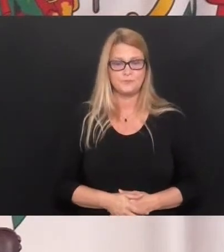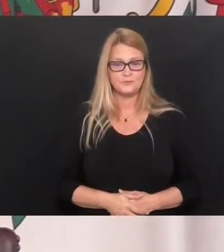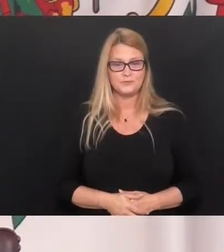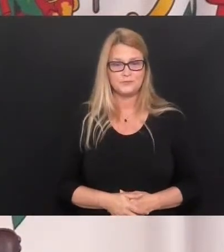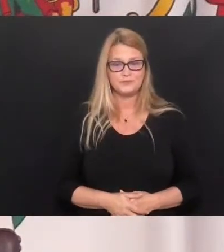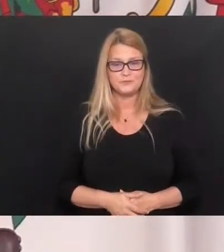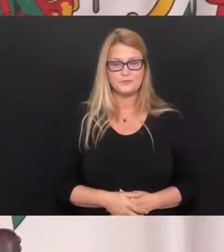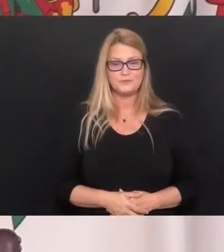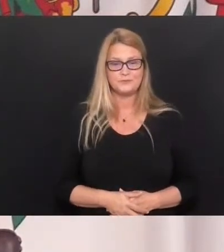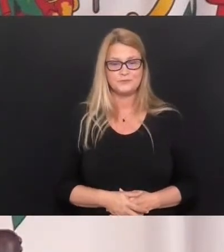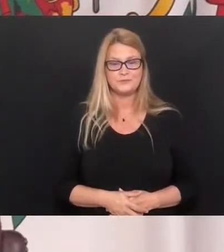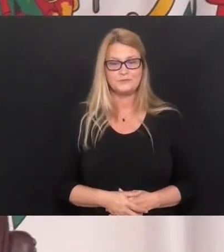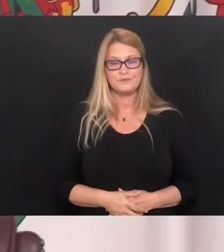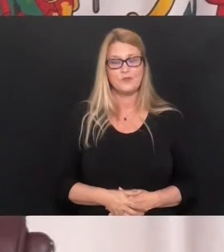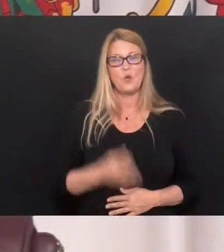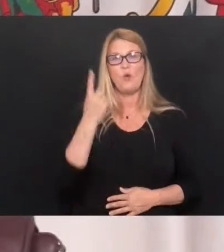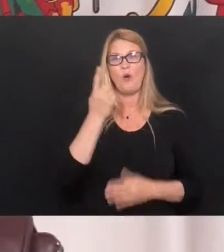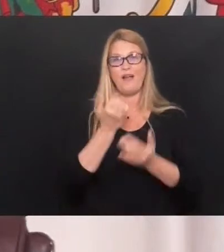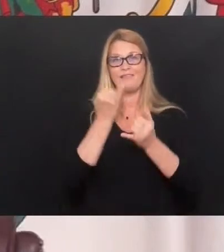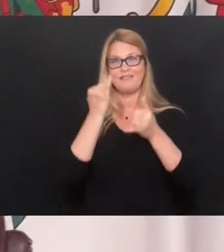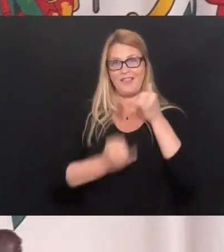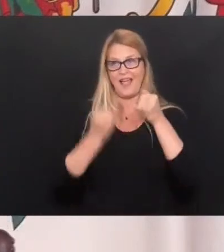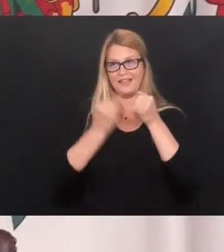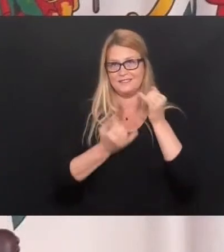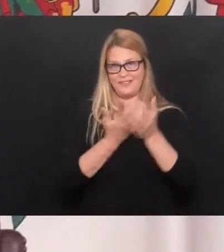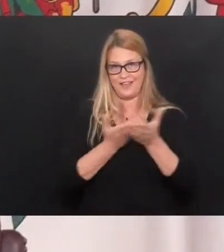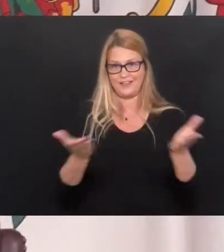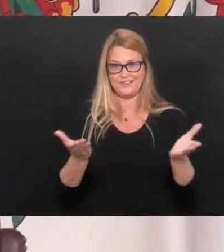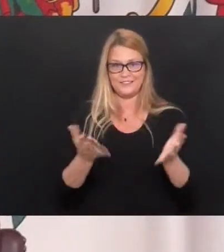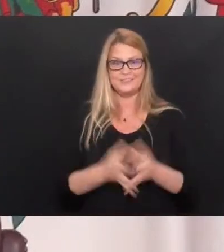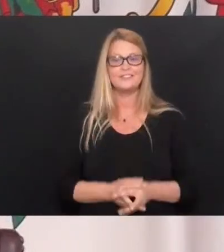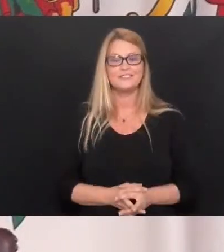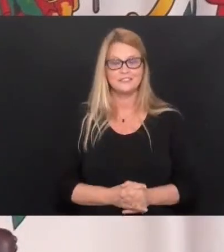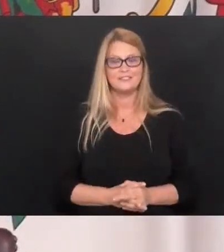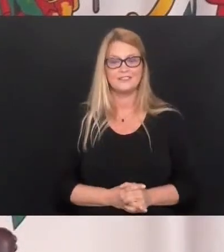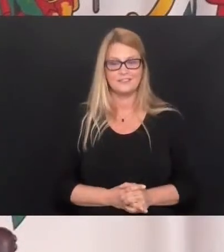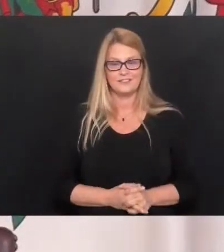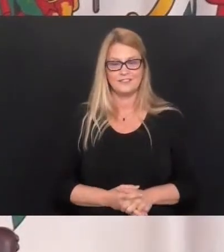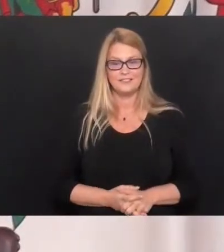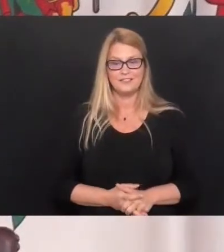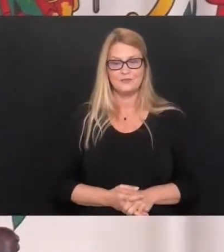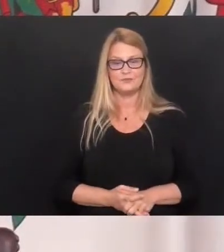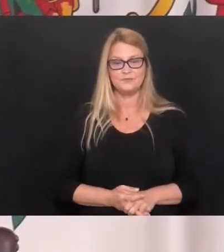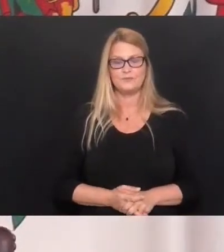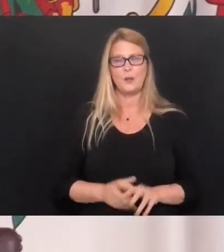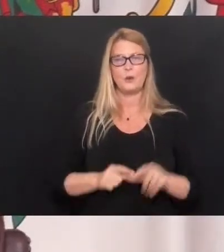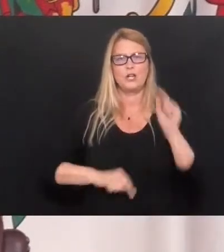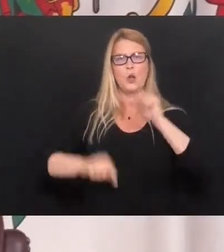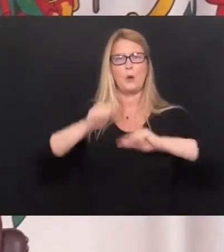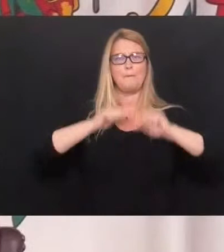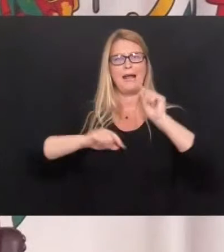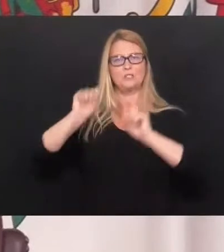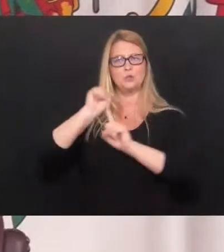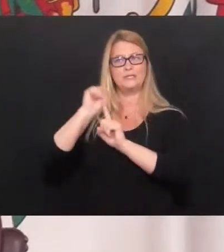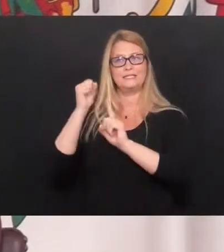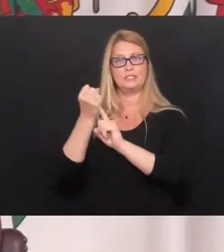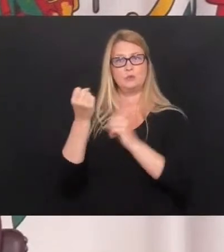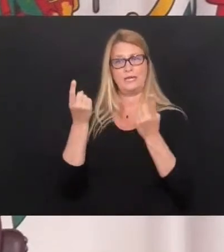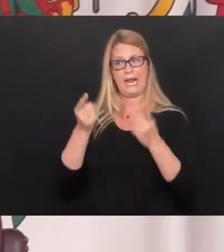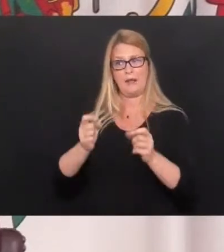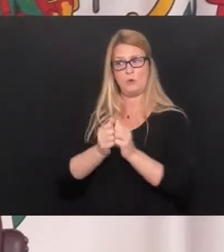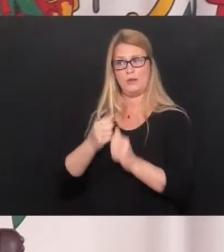Now, I want to say one last thing and everything, and I want to just go back to a situation that happened with me